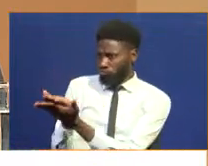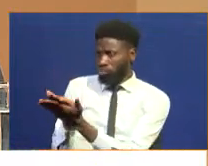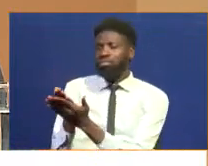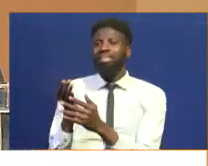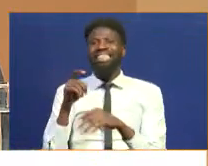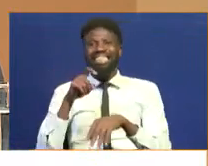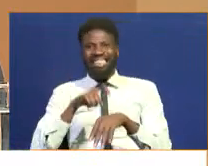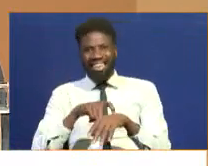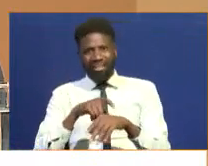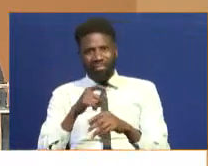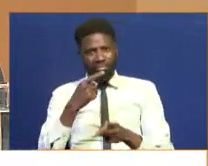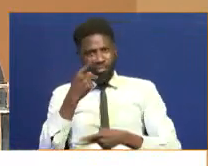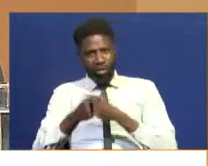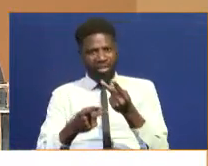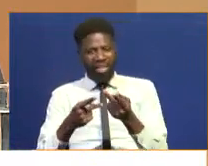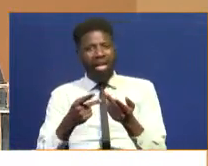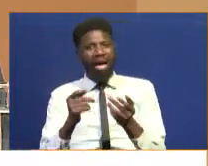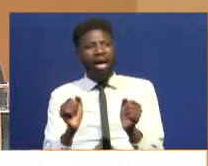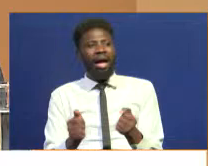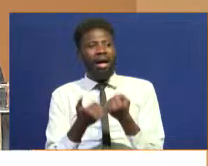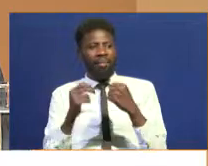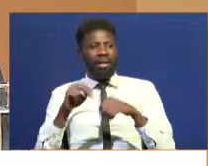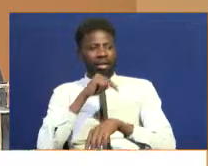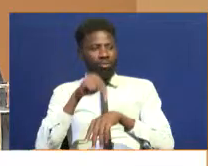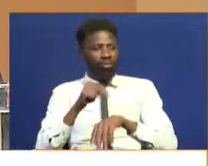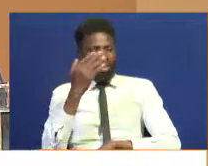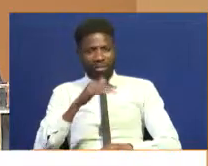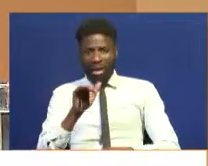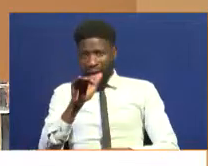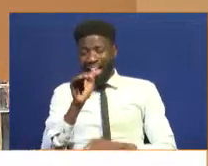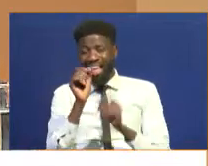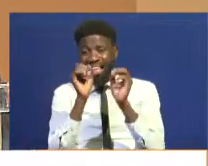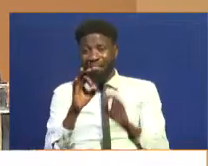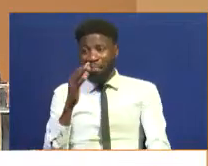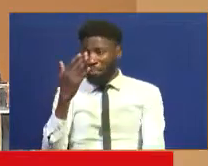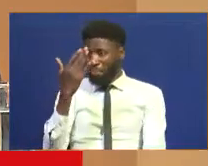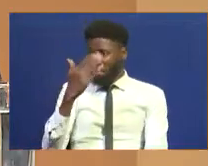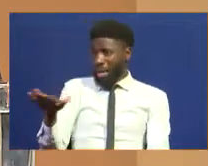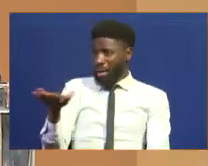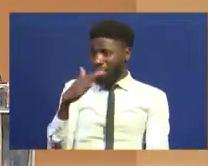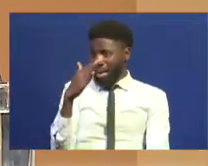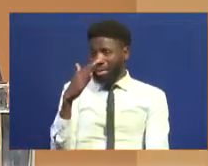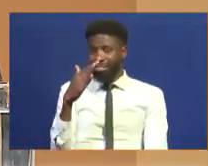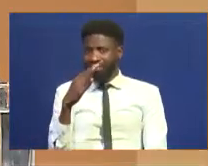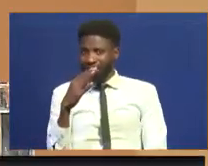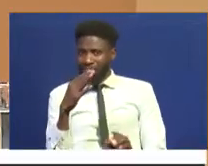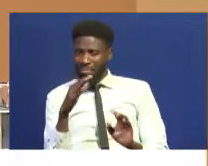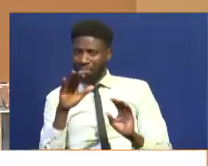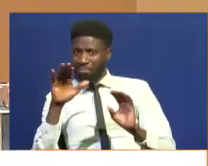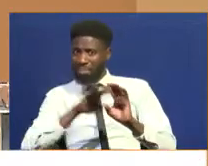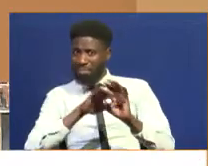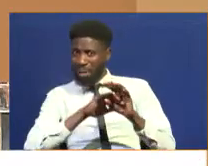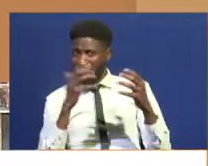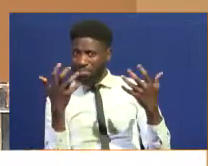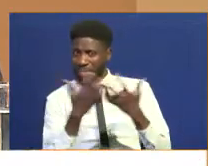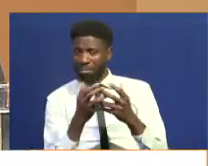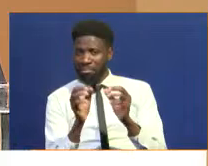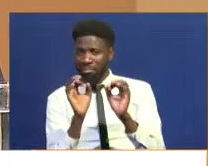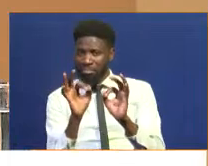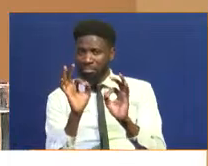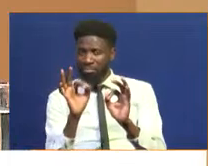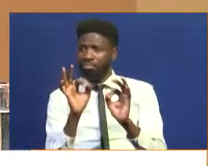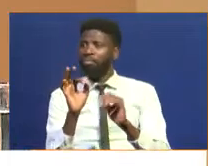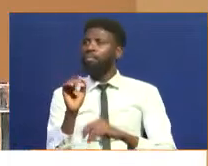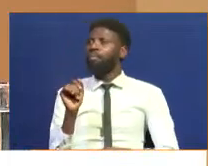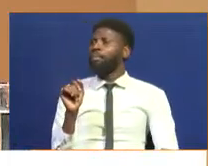National Assembly was whether that parliament is properly constituted, because mm-hmm. there is a law which says that within